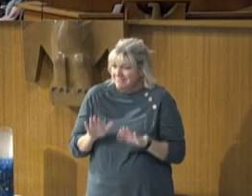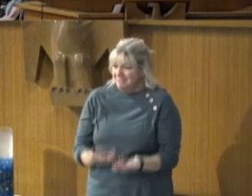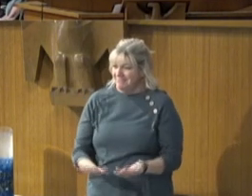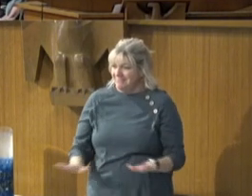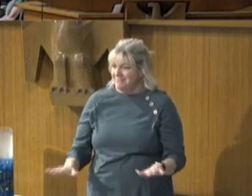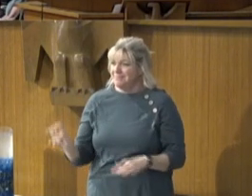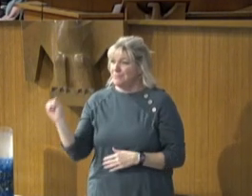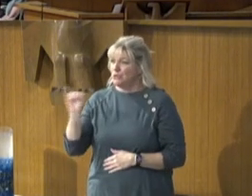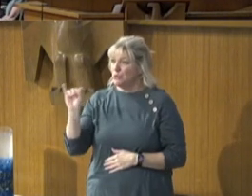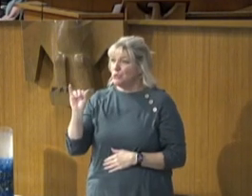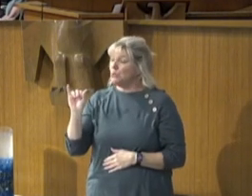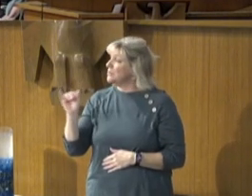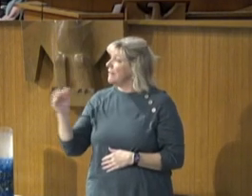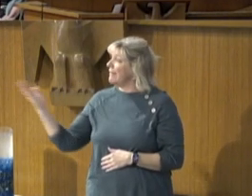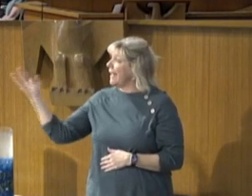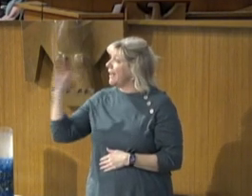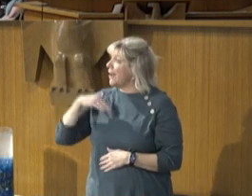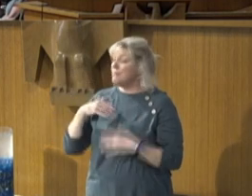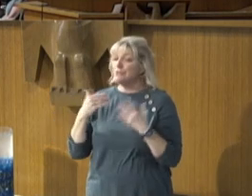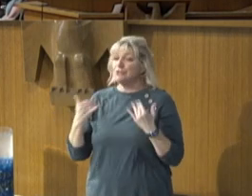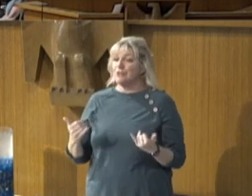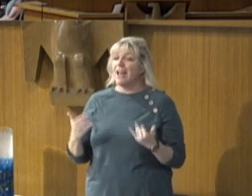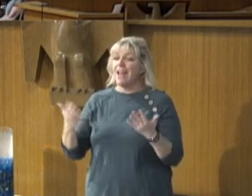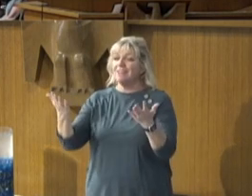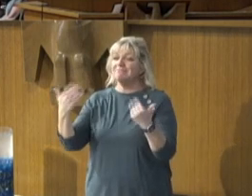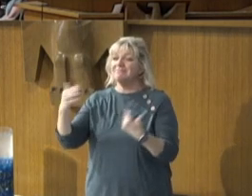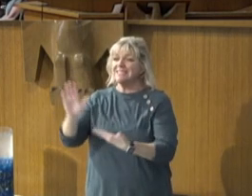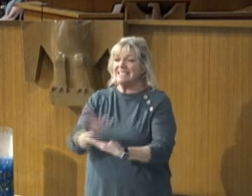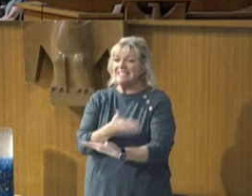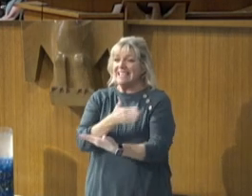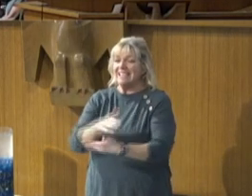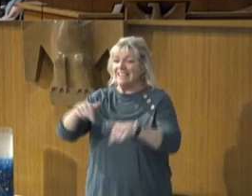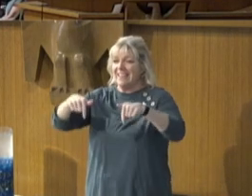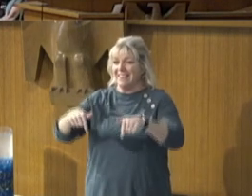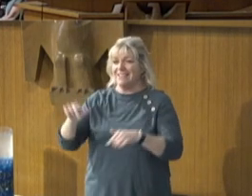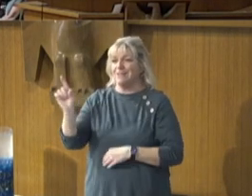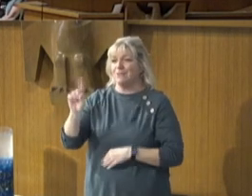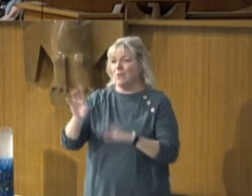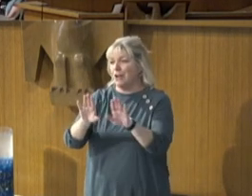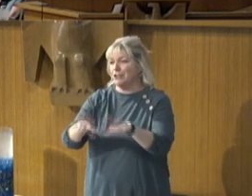they come in today, we invite you to sing with us. This is where children belong.